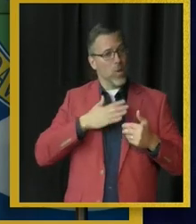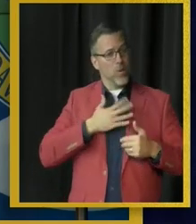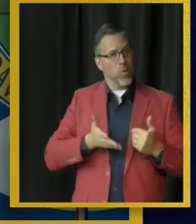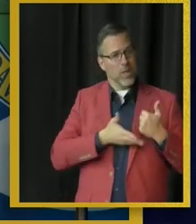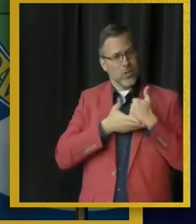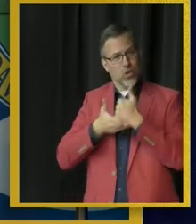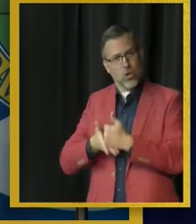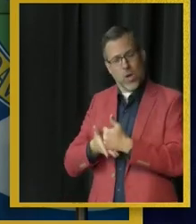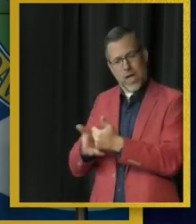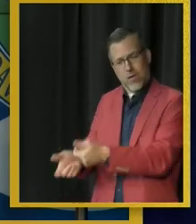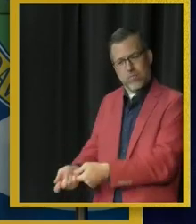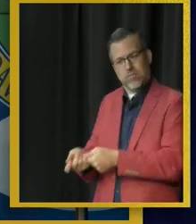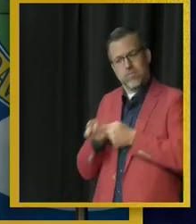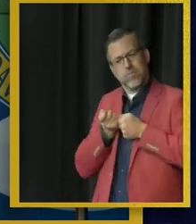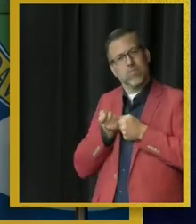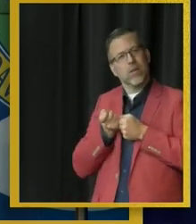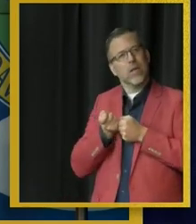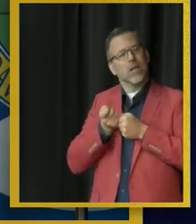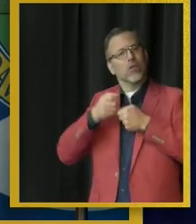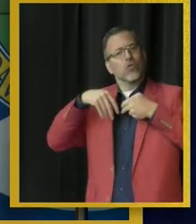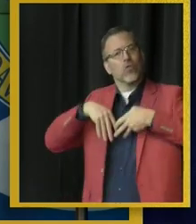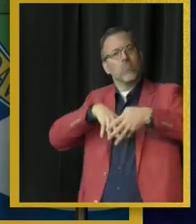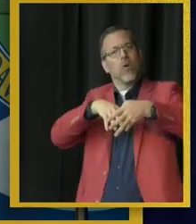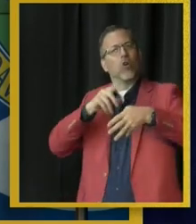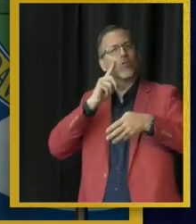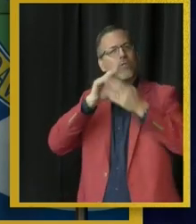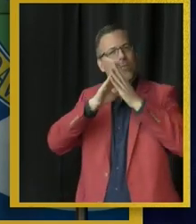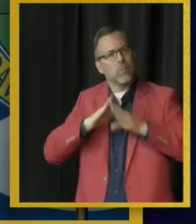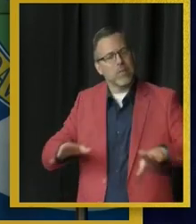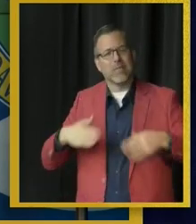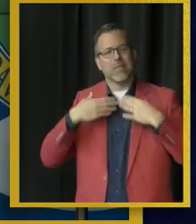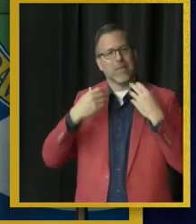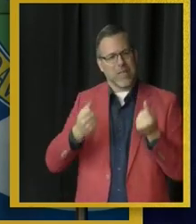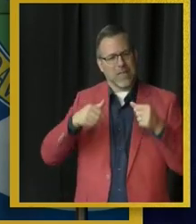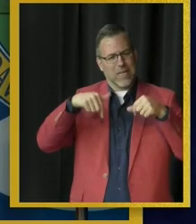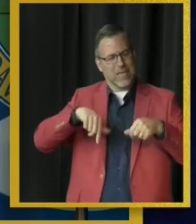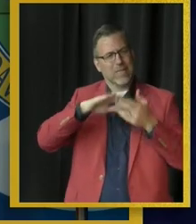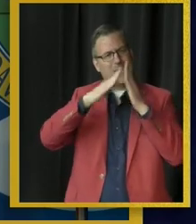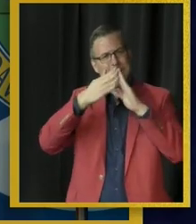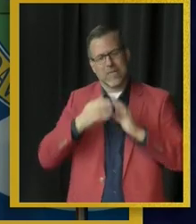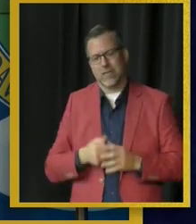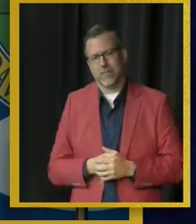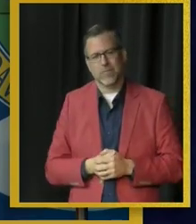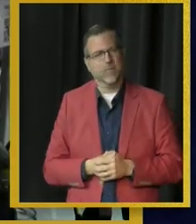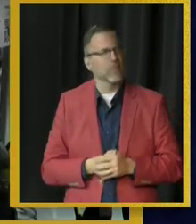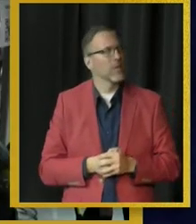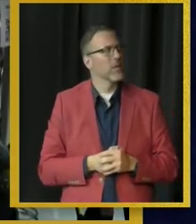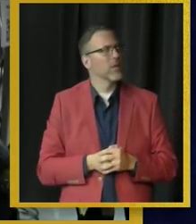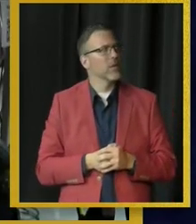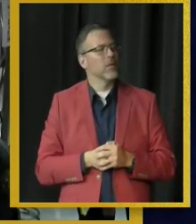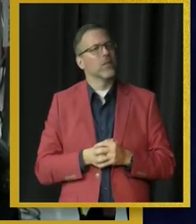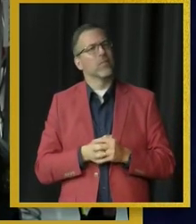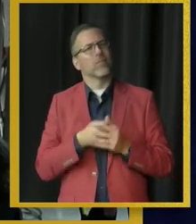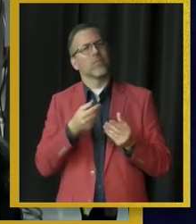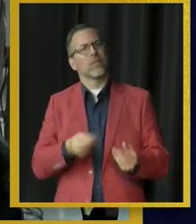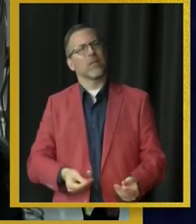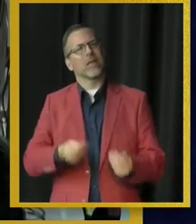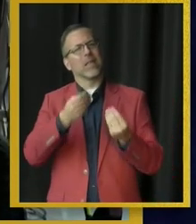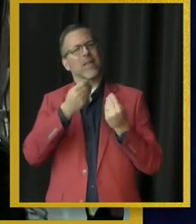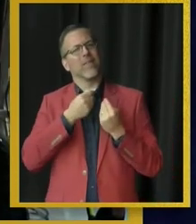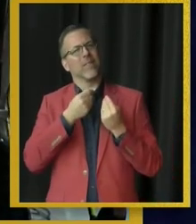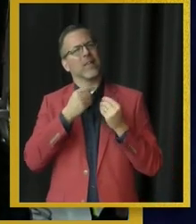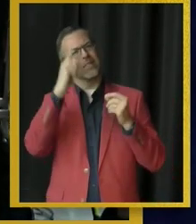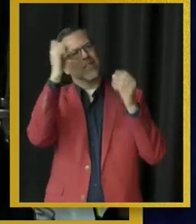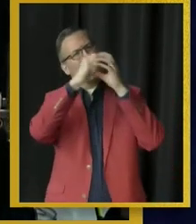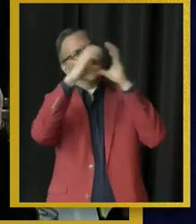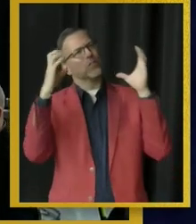and feet willing to march for peace and healing in our city. Give us a vision as we labor for the